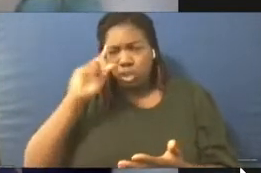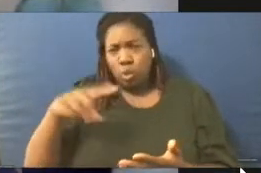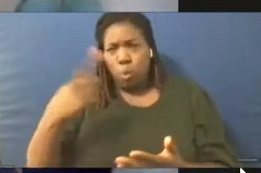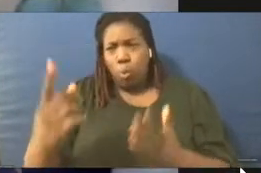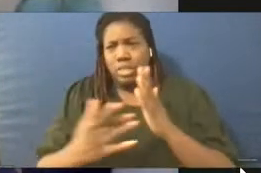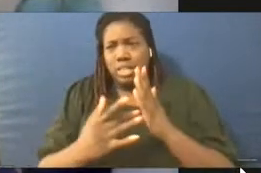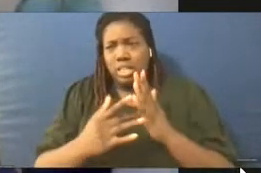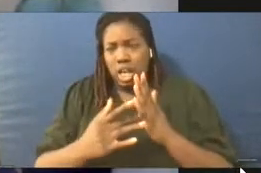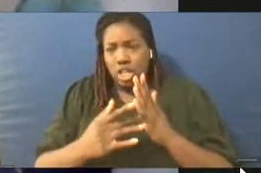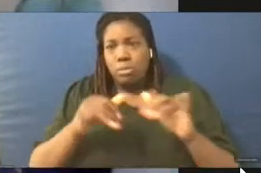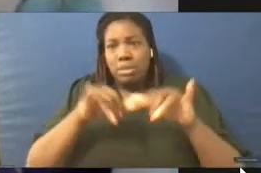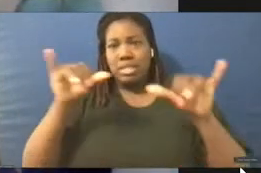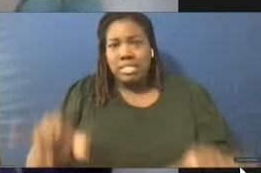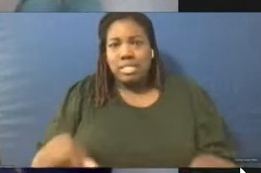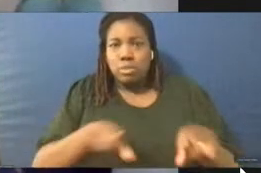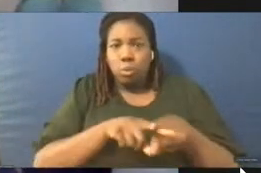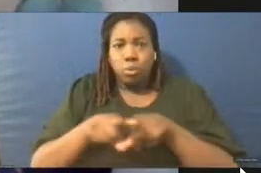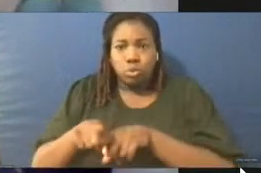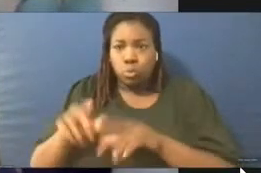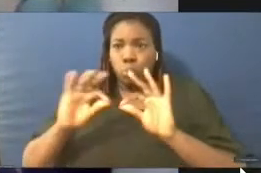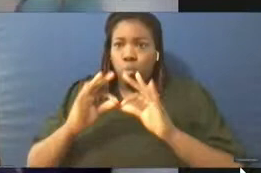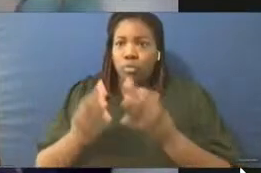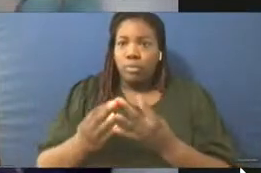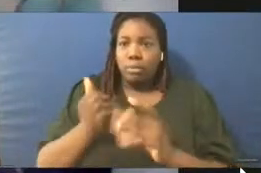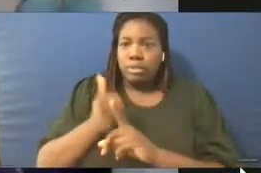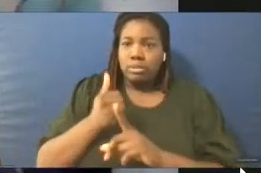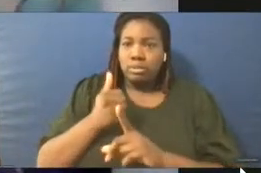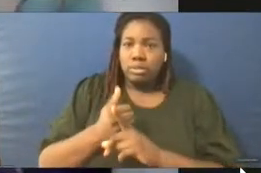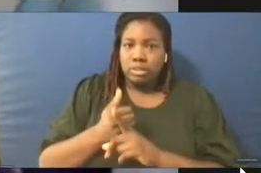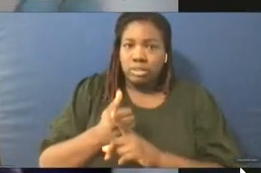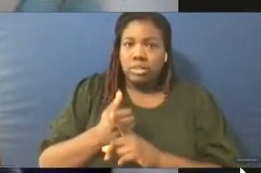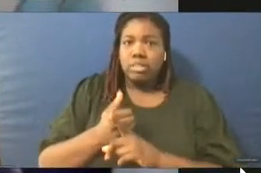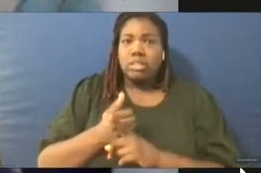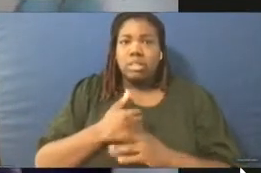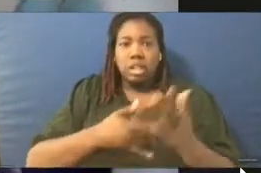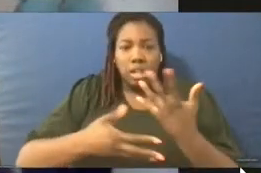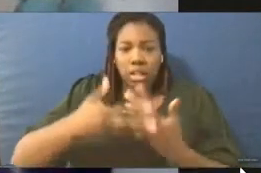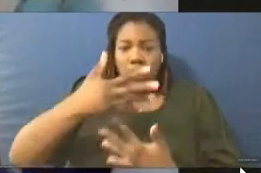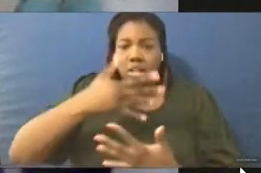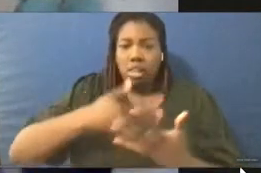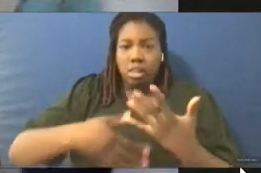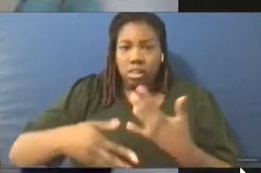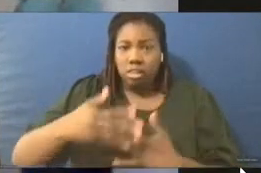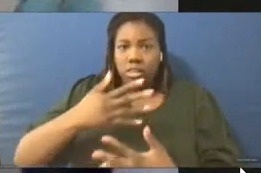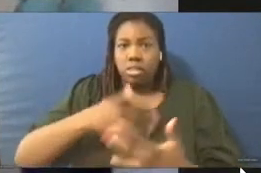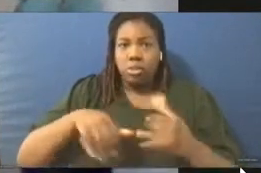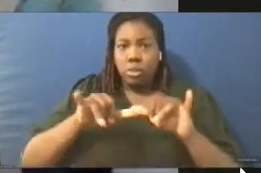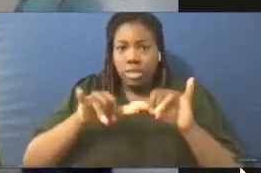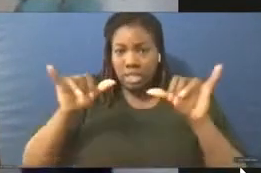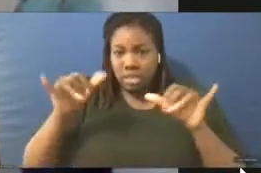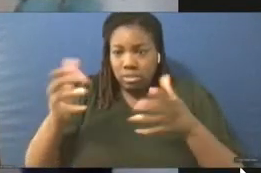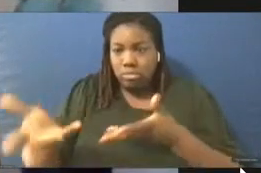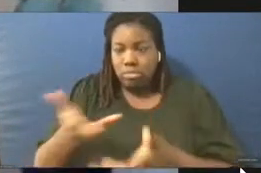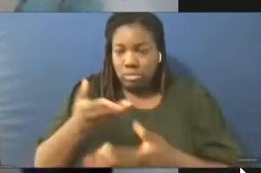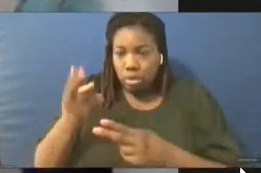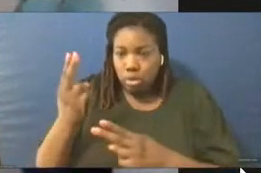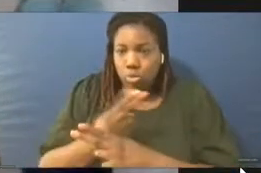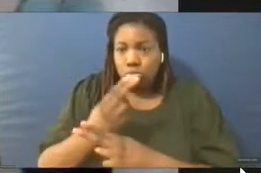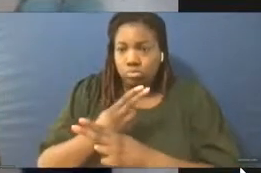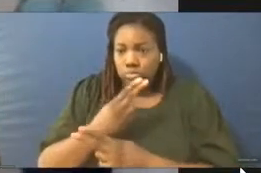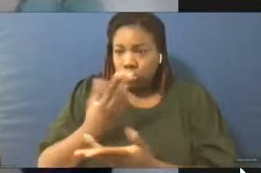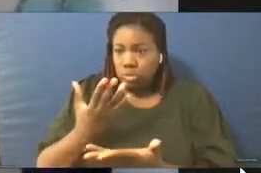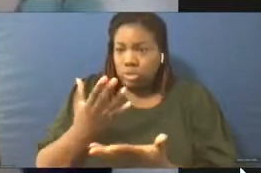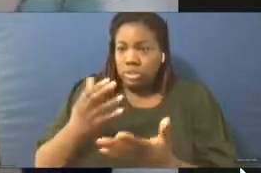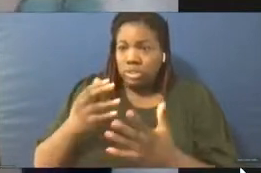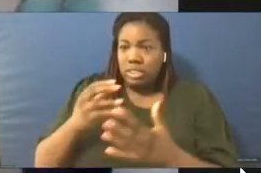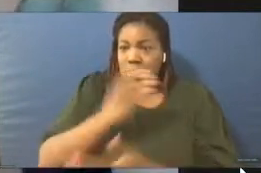about the systems. And when families are touching and interacting with the systems, literally in a clinic enrolling in these